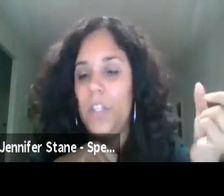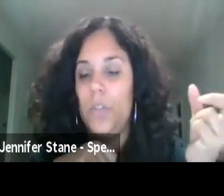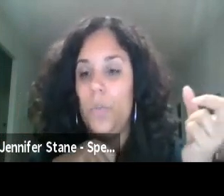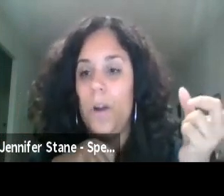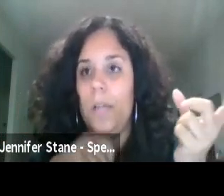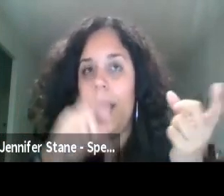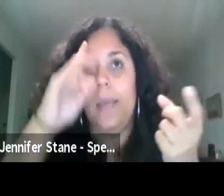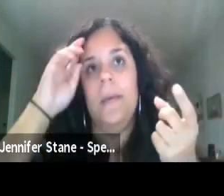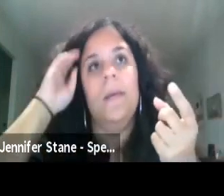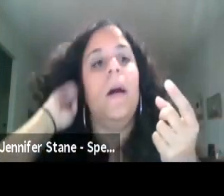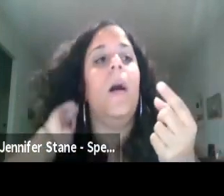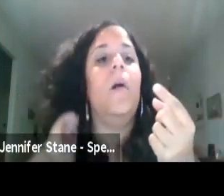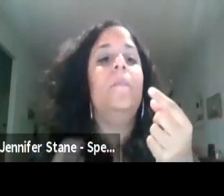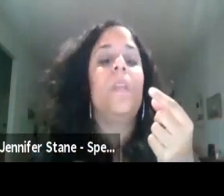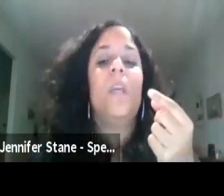see issues where like